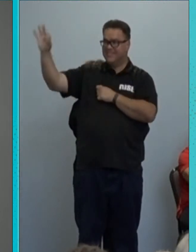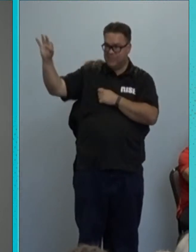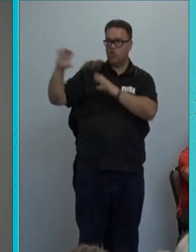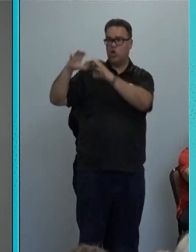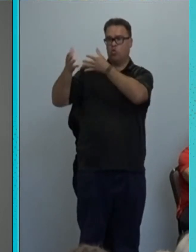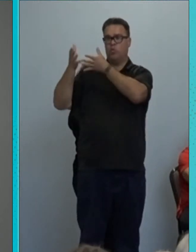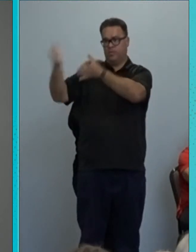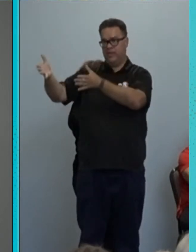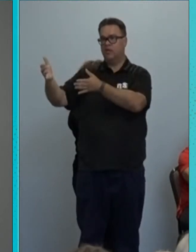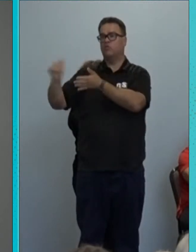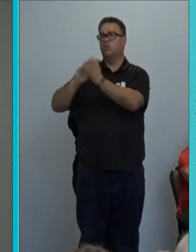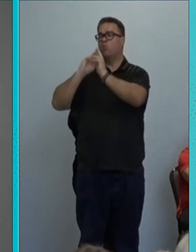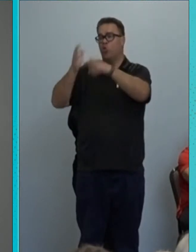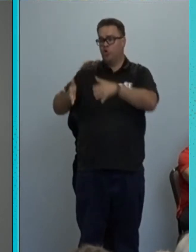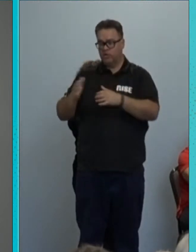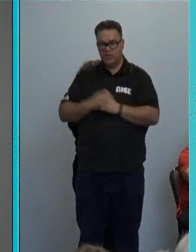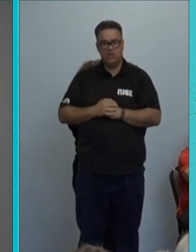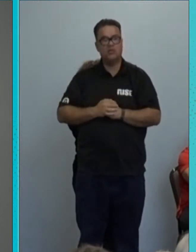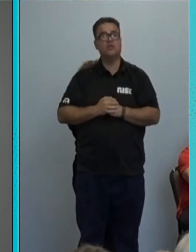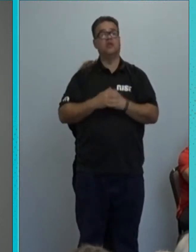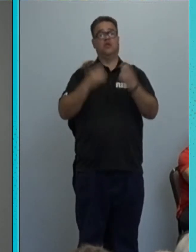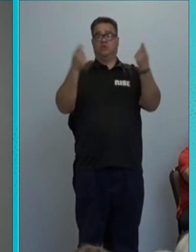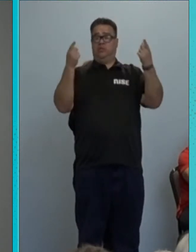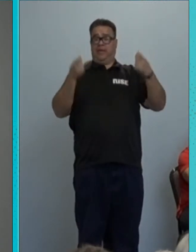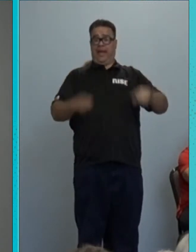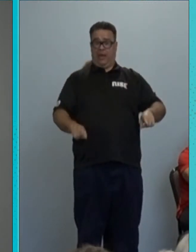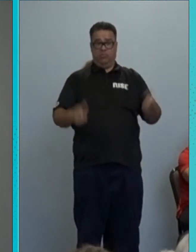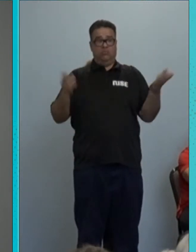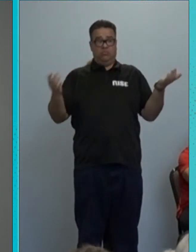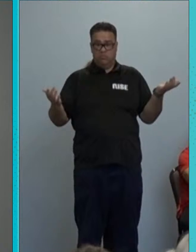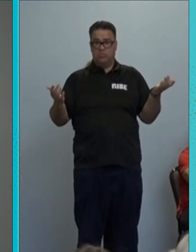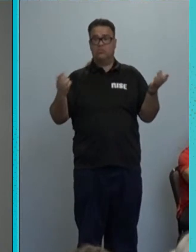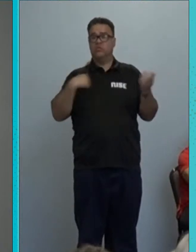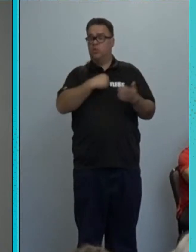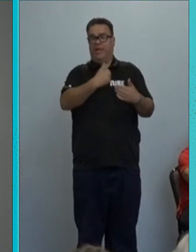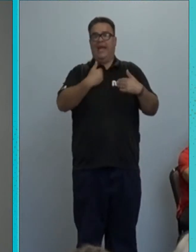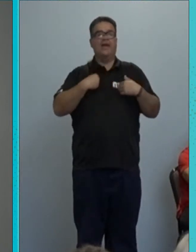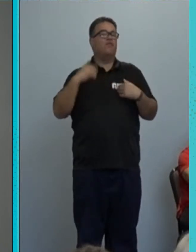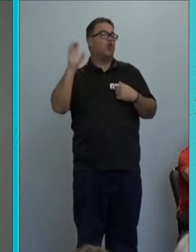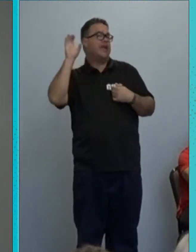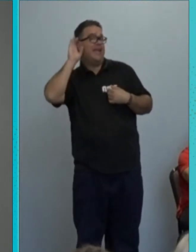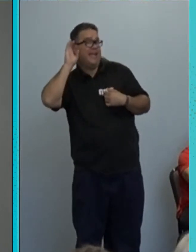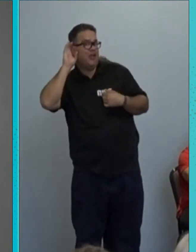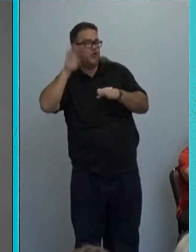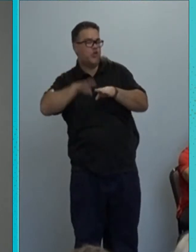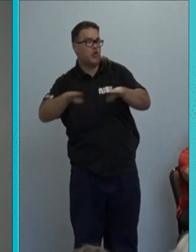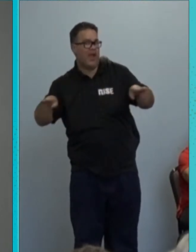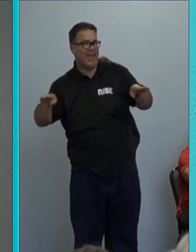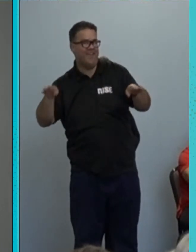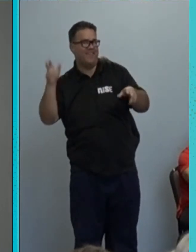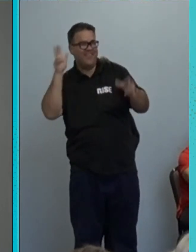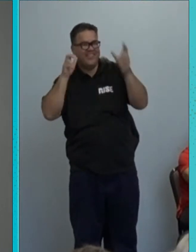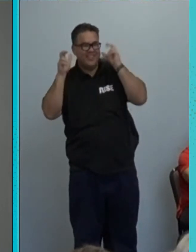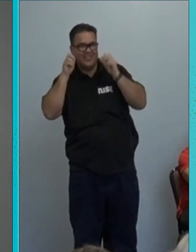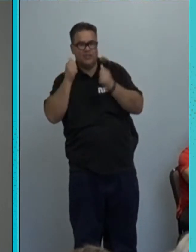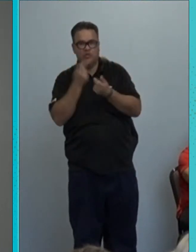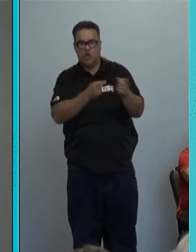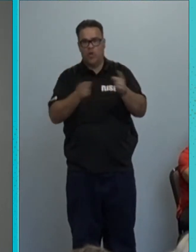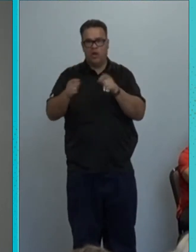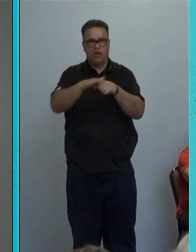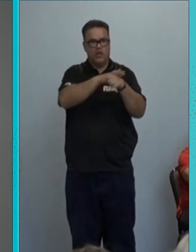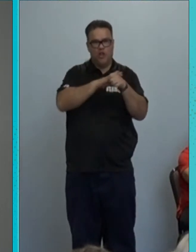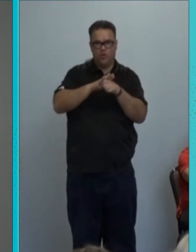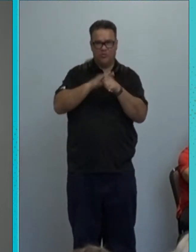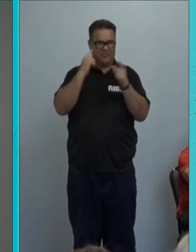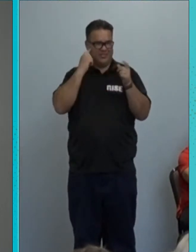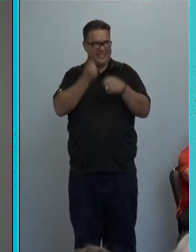Francisco. And so we have our ear to the ground, so to speak, to use a hearing